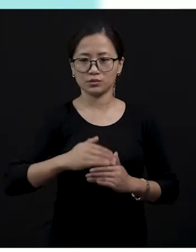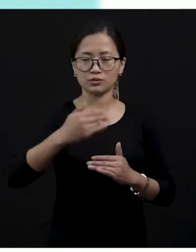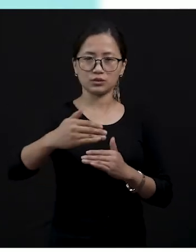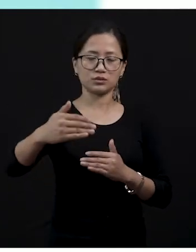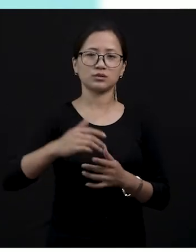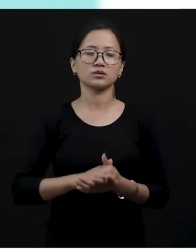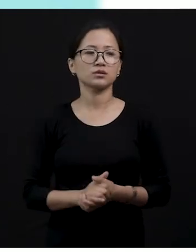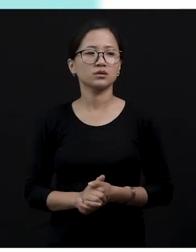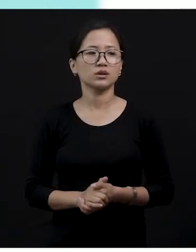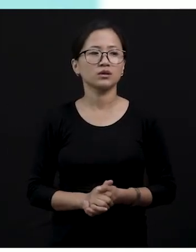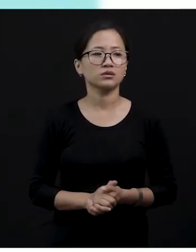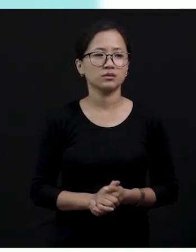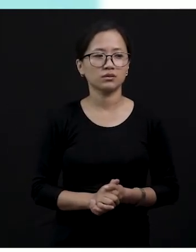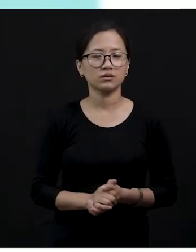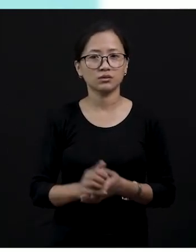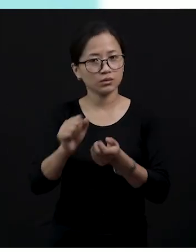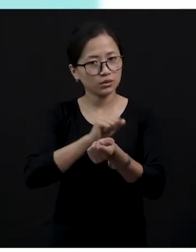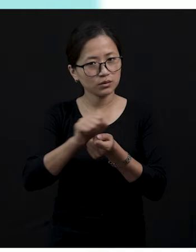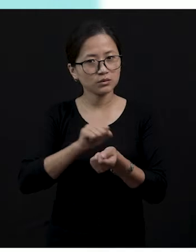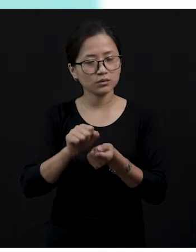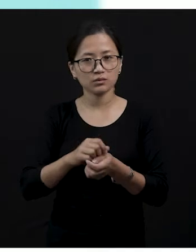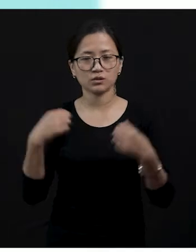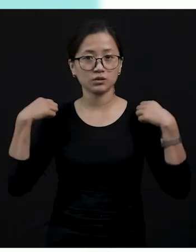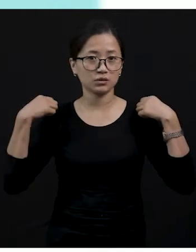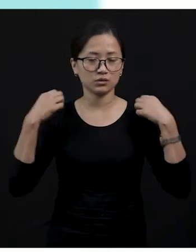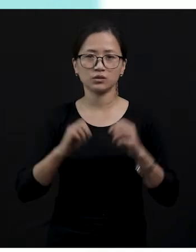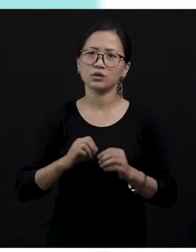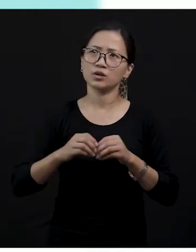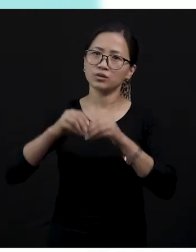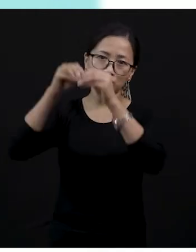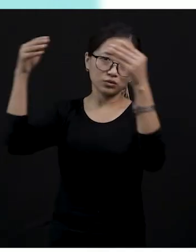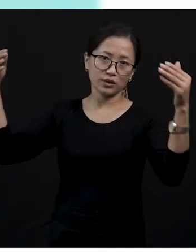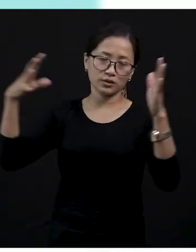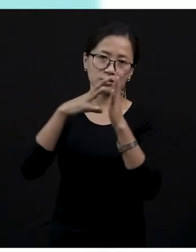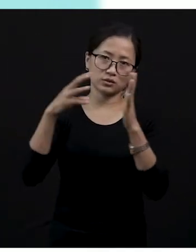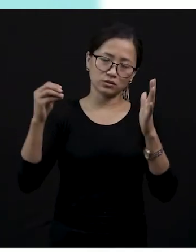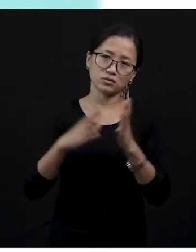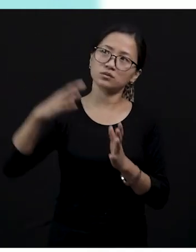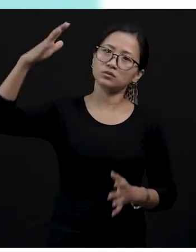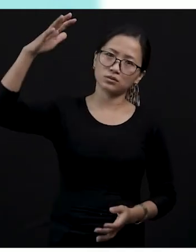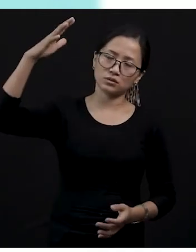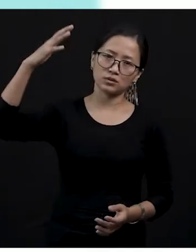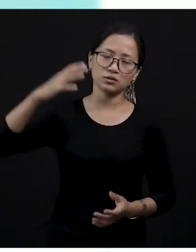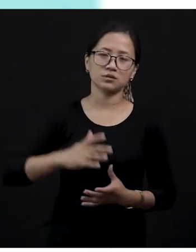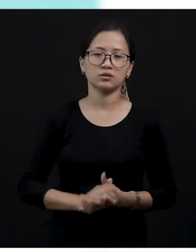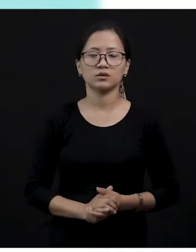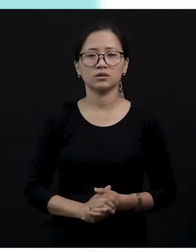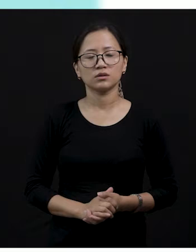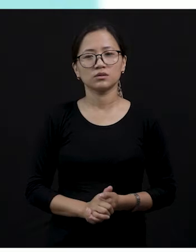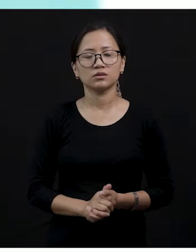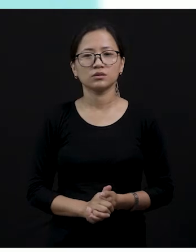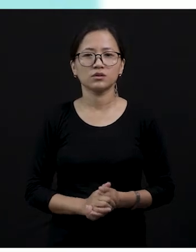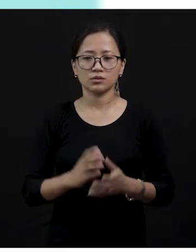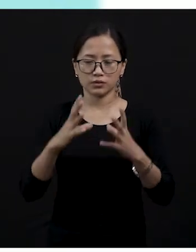Yes, a process called what? When you wash clothes, you keep into the sun. Yes or no? And when you wash clothes and then full